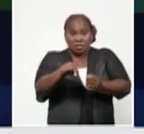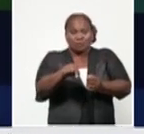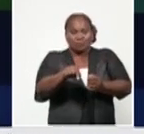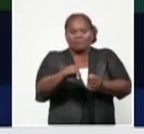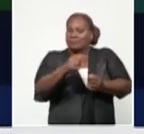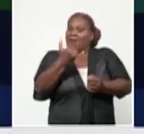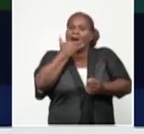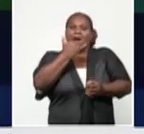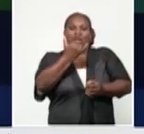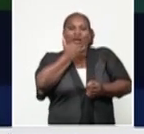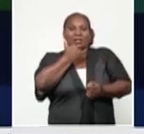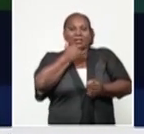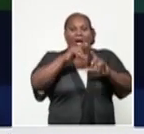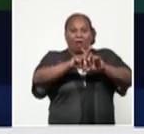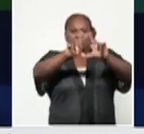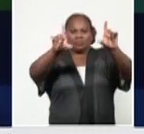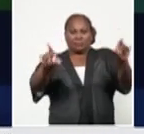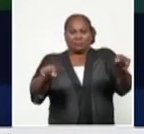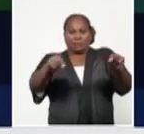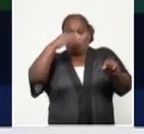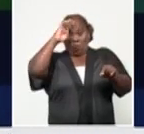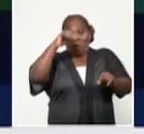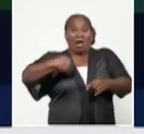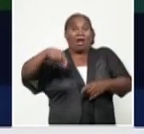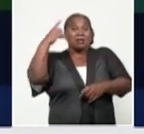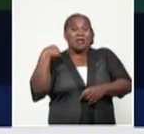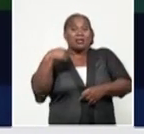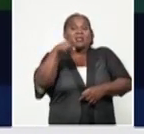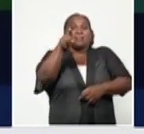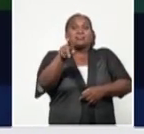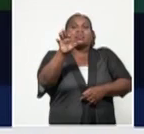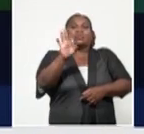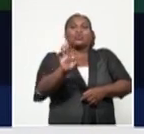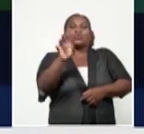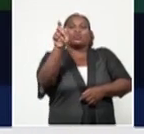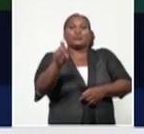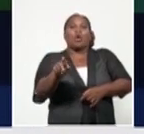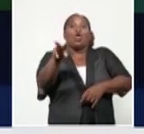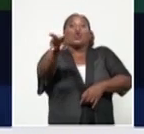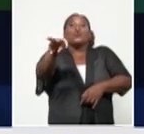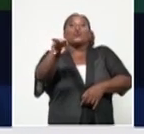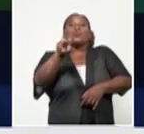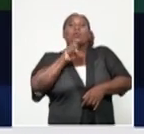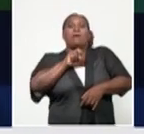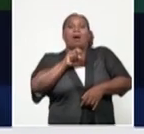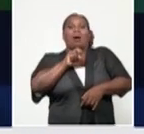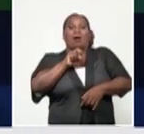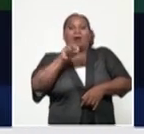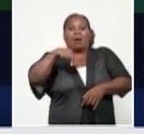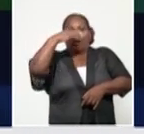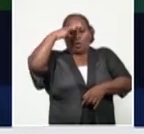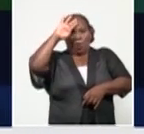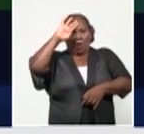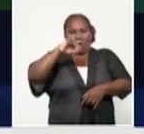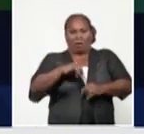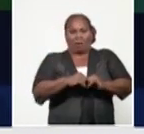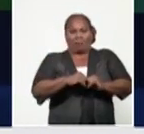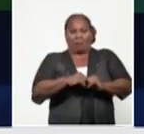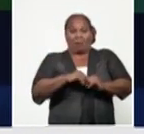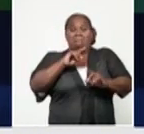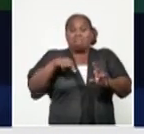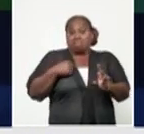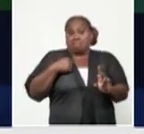risk. Yesterday, 18 new cases of local transmission were diagnosed, in addition